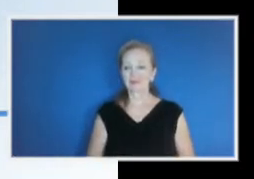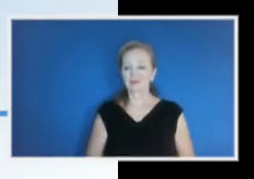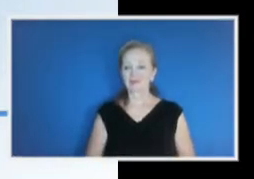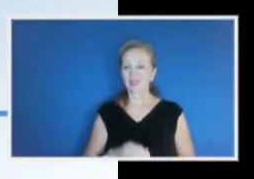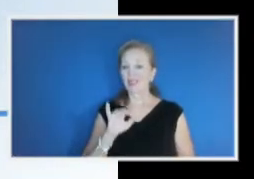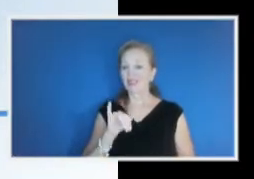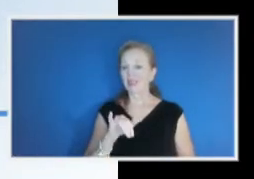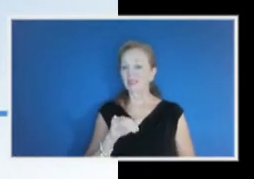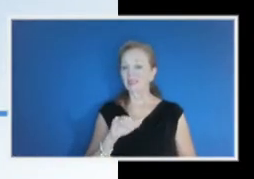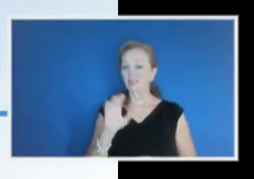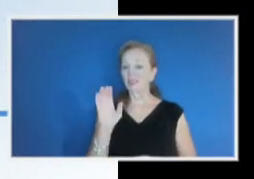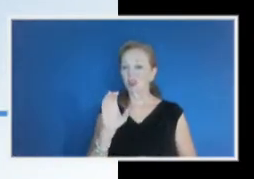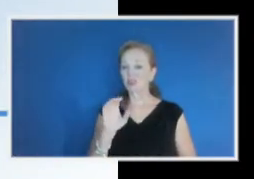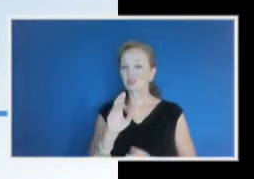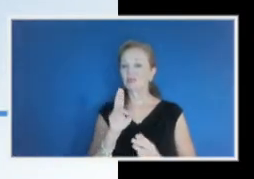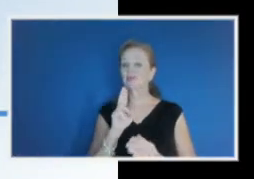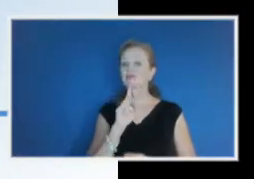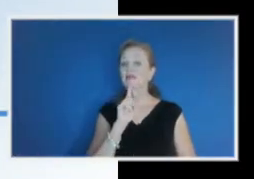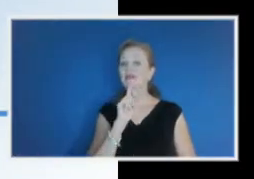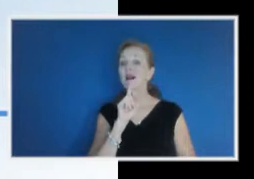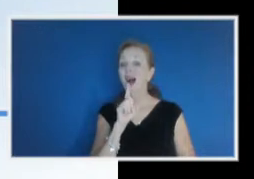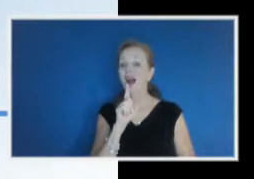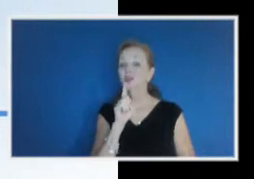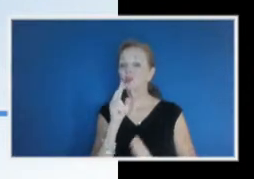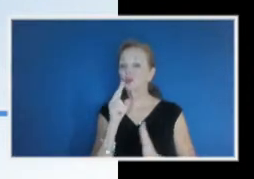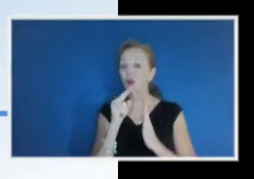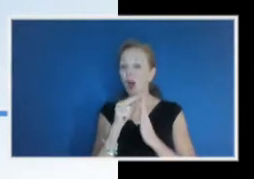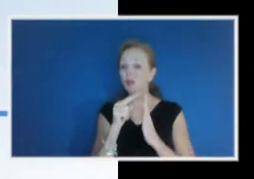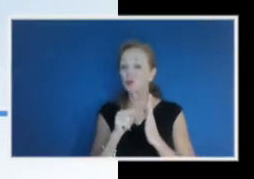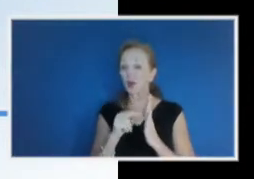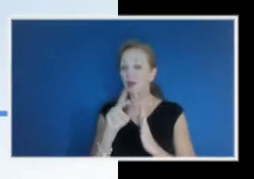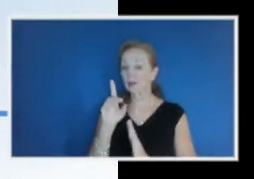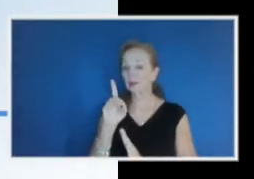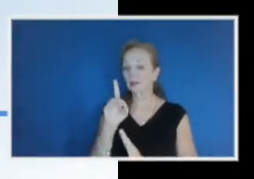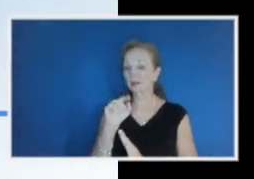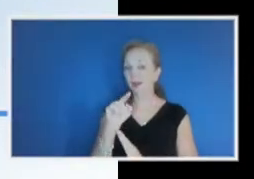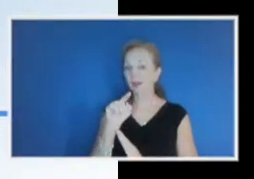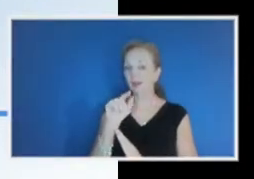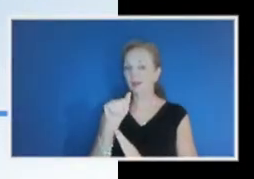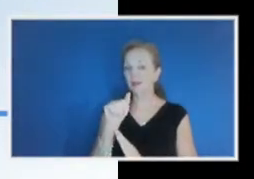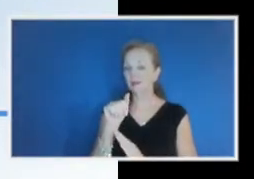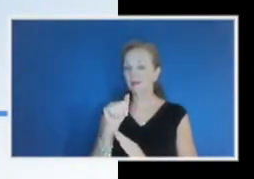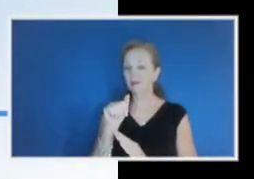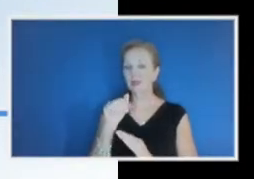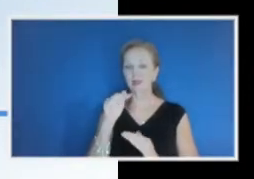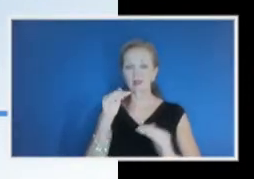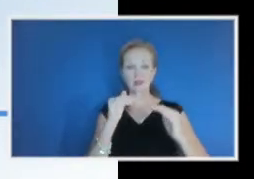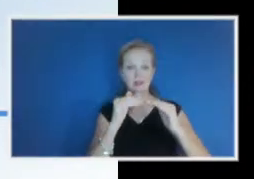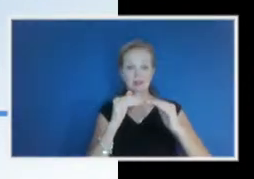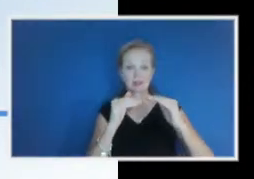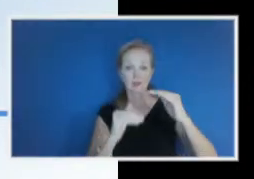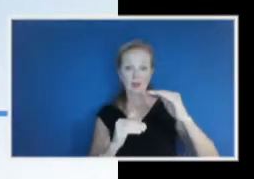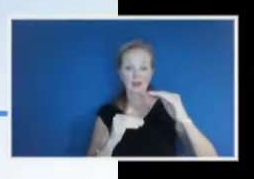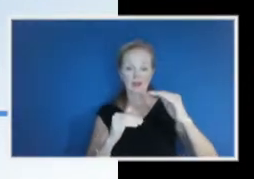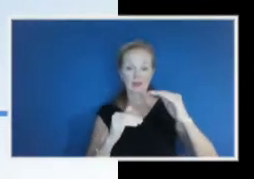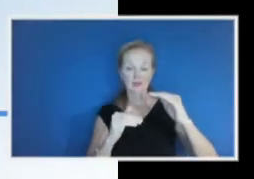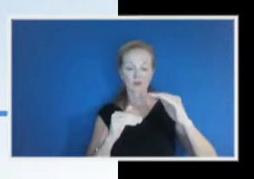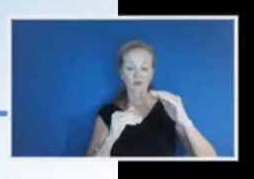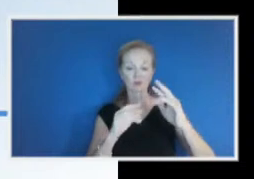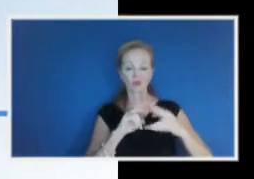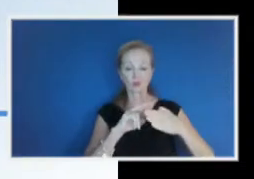actual contract data and availability and disparity results. But we also wanted to include an